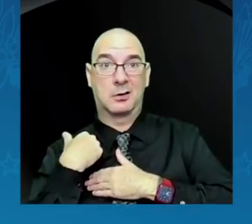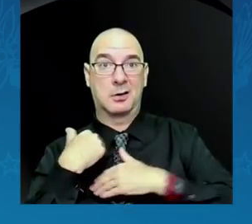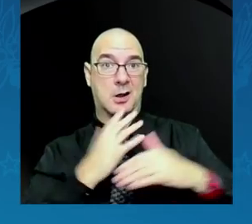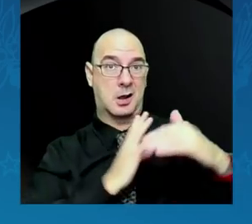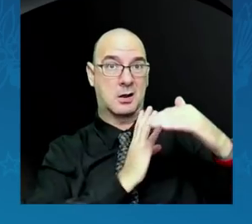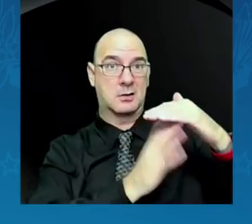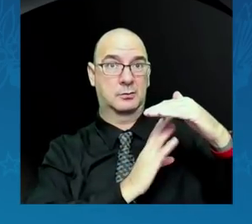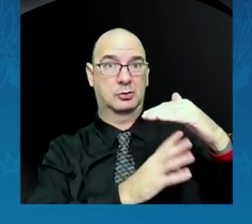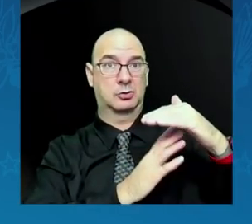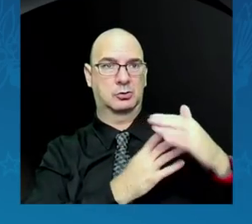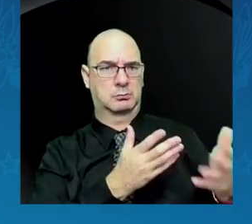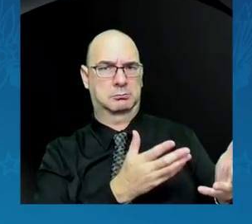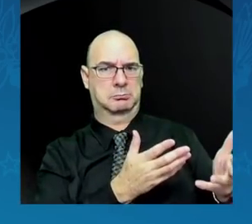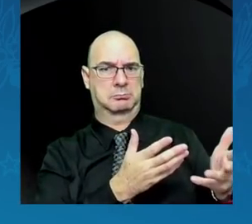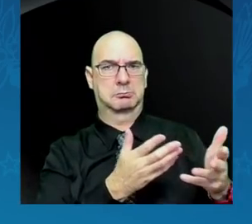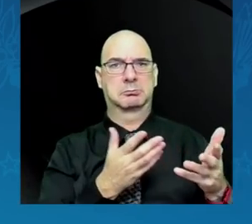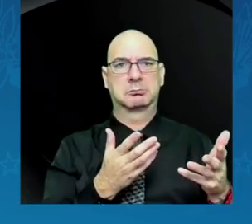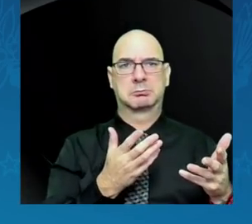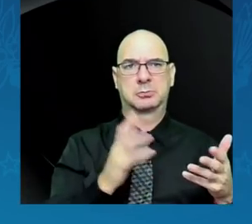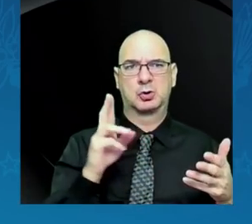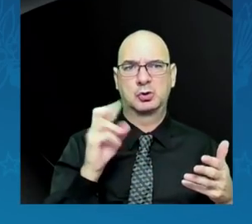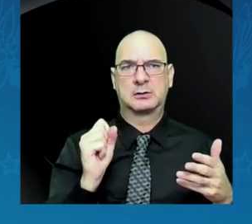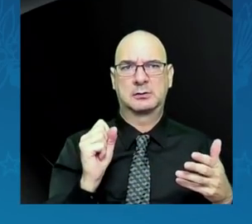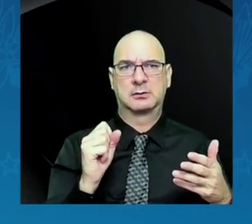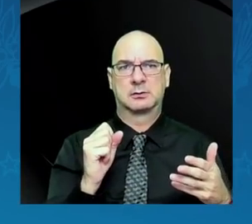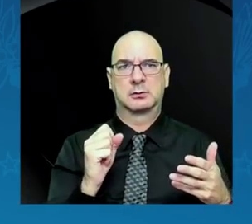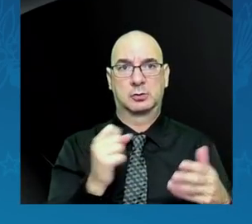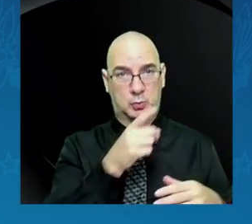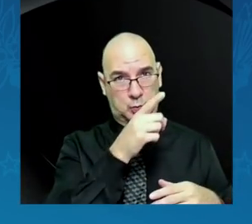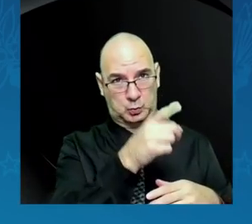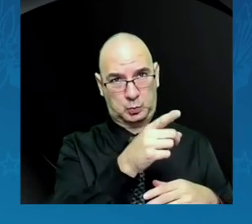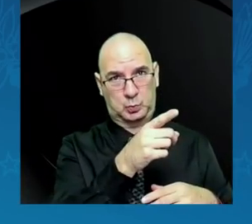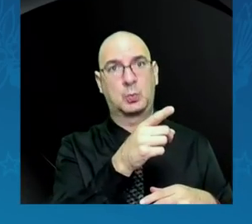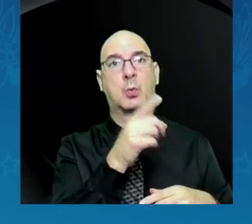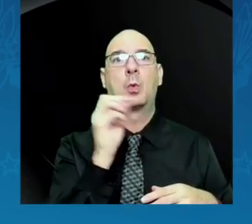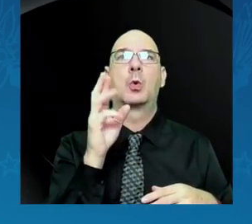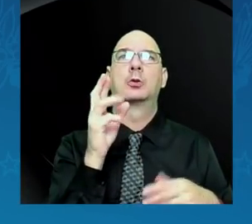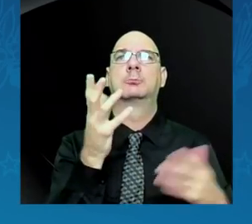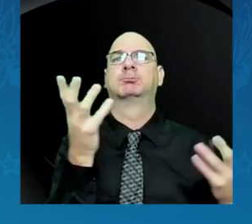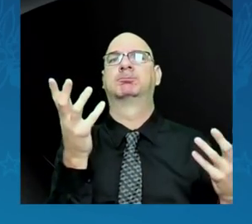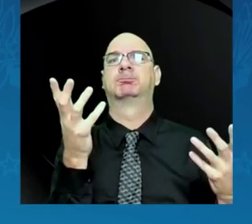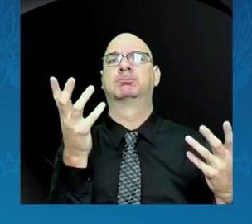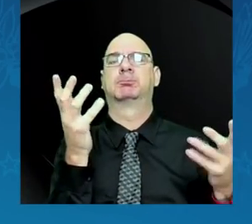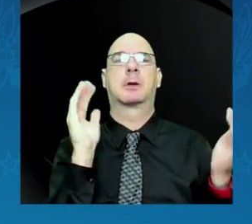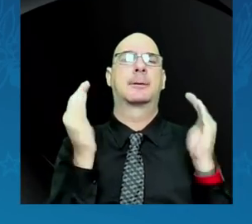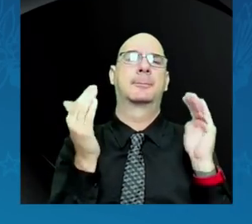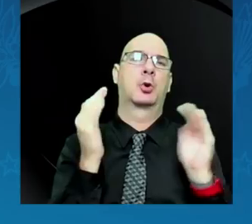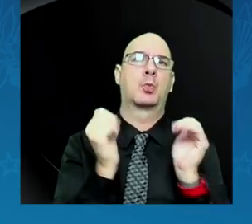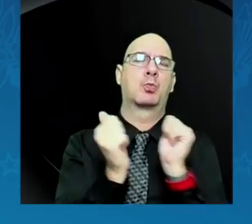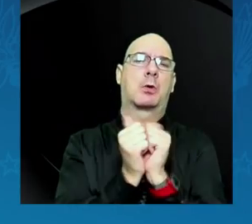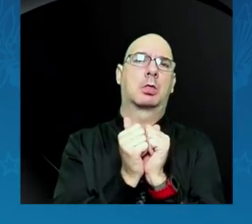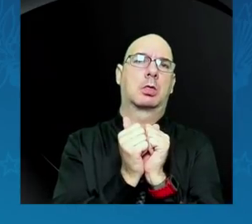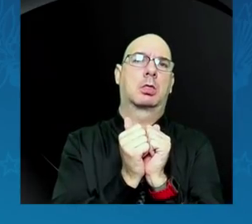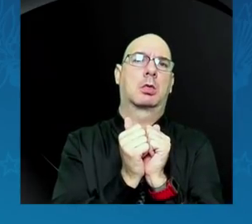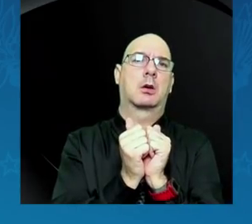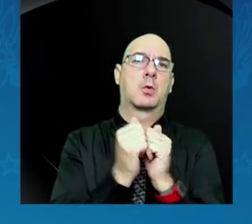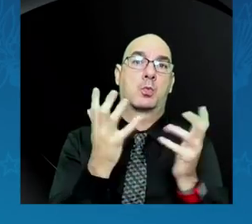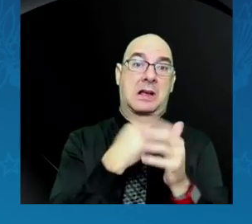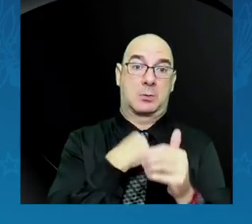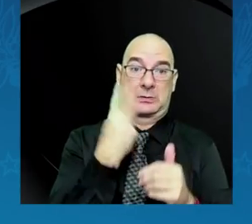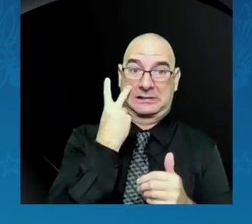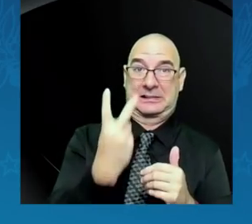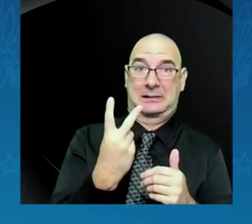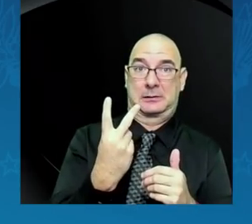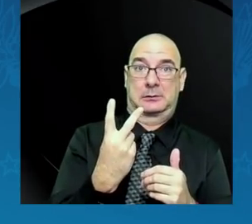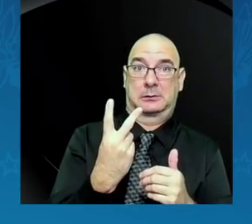in the US, do you or can you compare it to what you are seeing at the southern border of the US